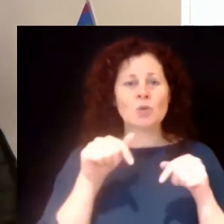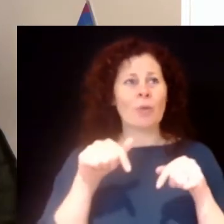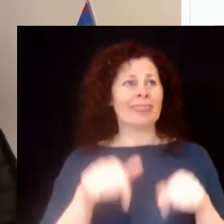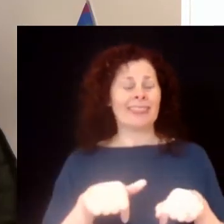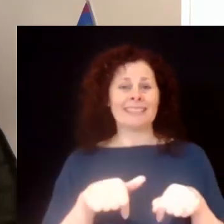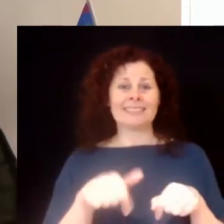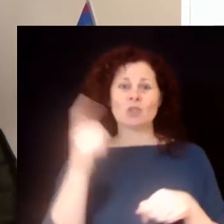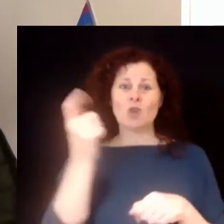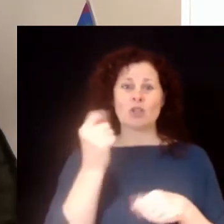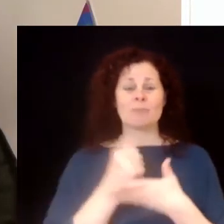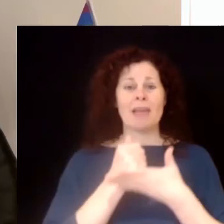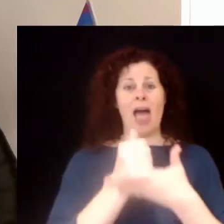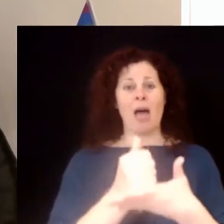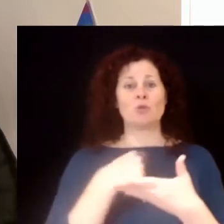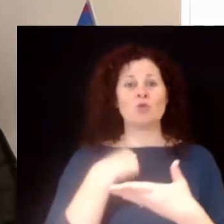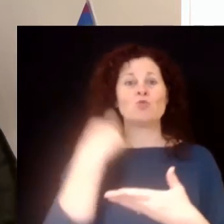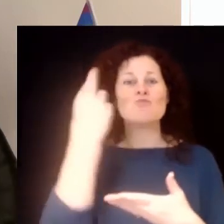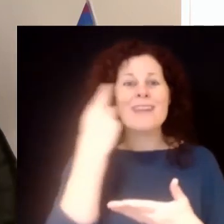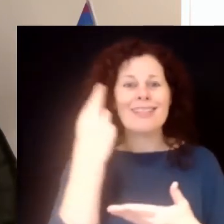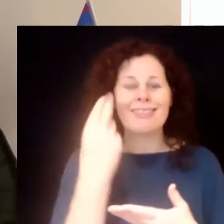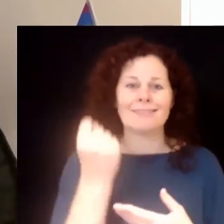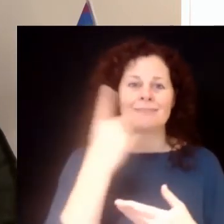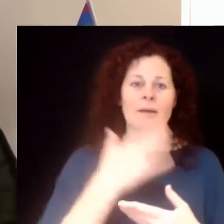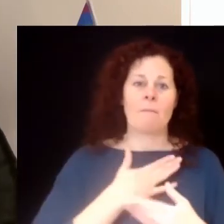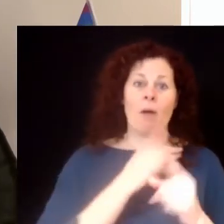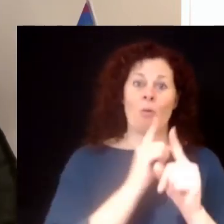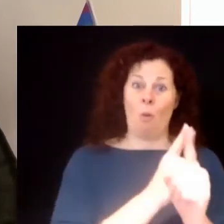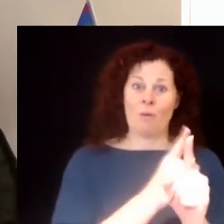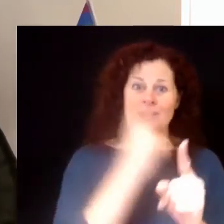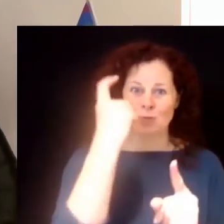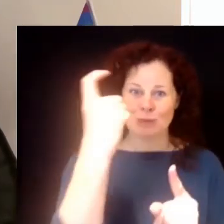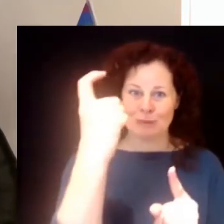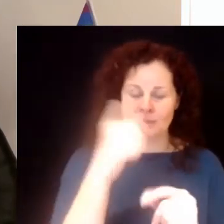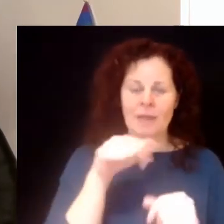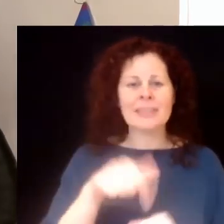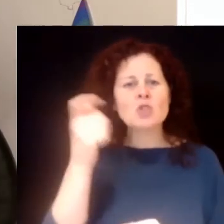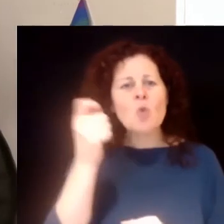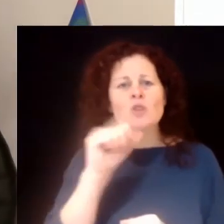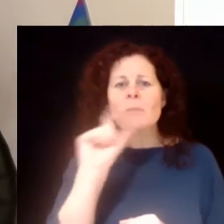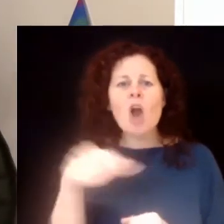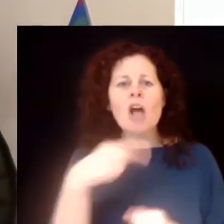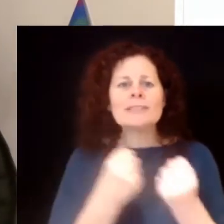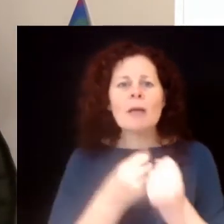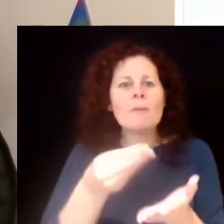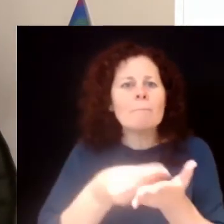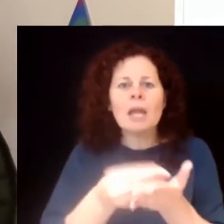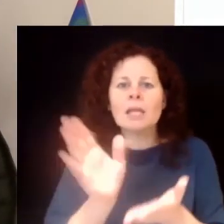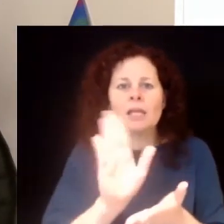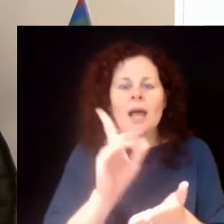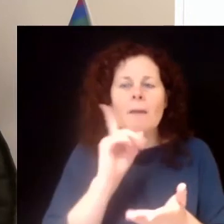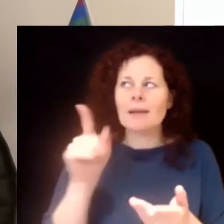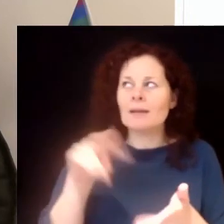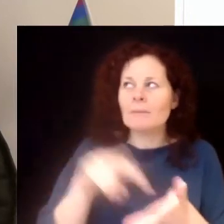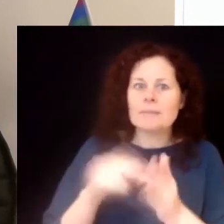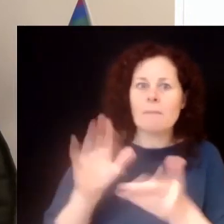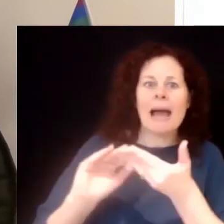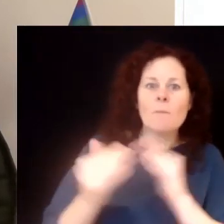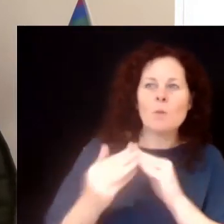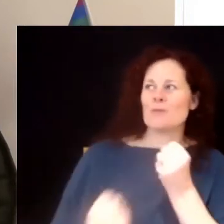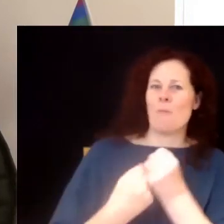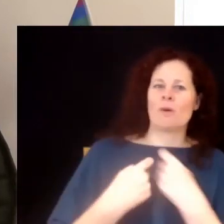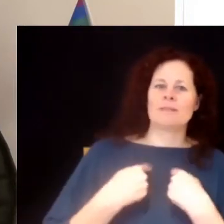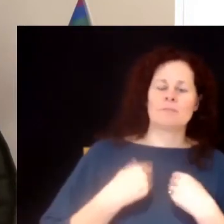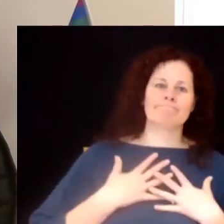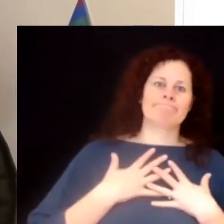DO degree, which would allow me to perform surgeries, provide dental care, provide primary care services, and teach. This scholarship reinforces my educational goals and